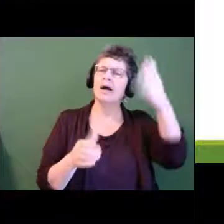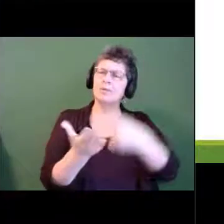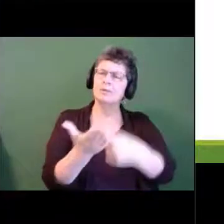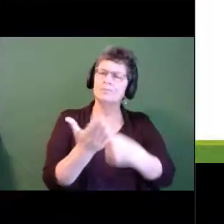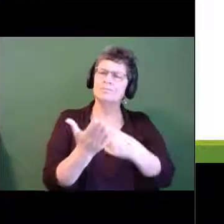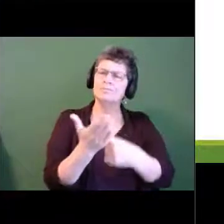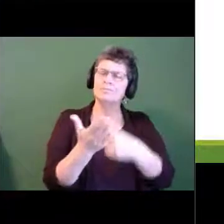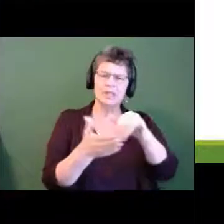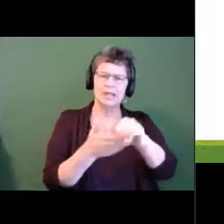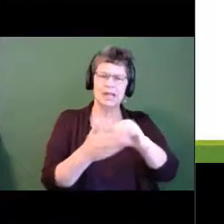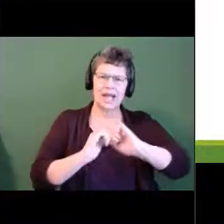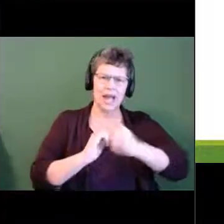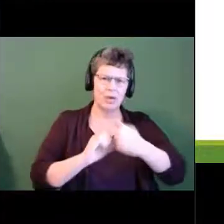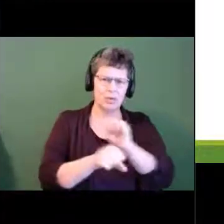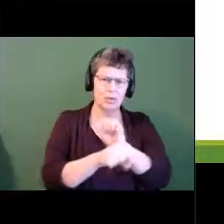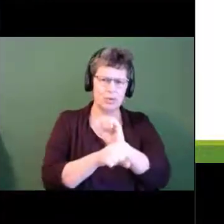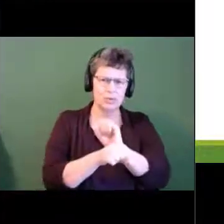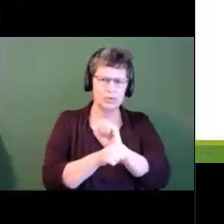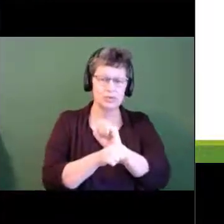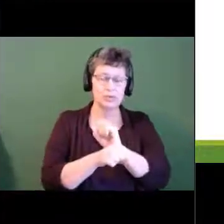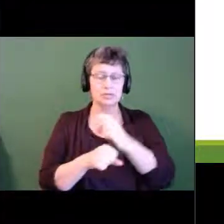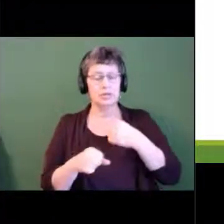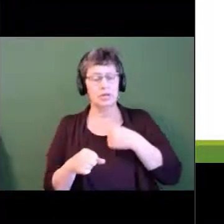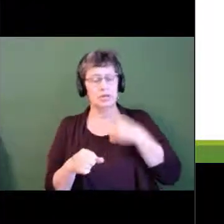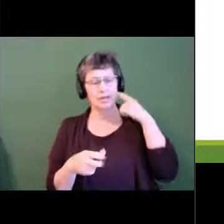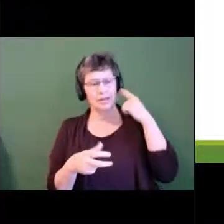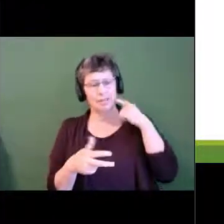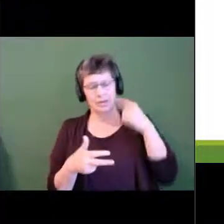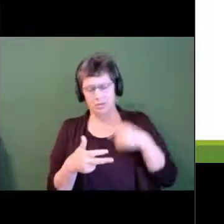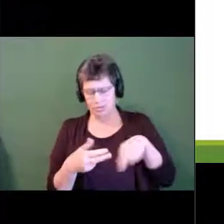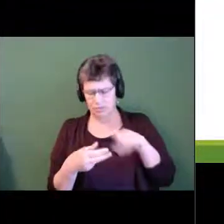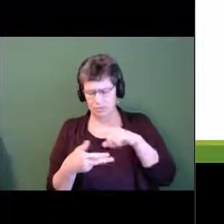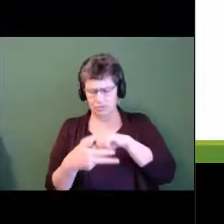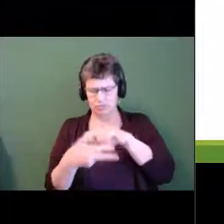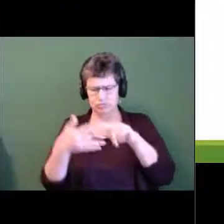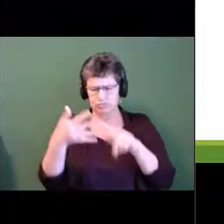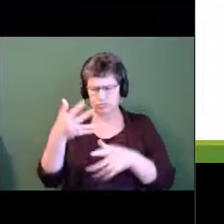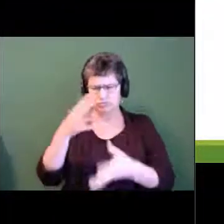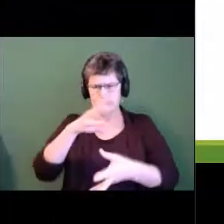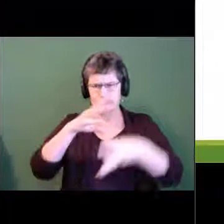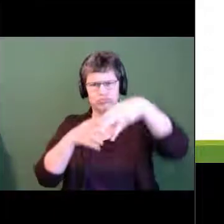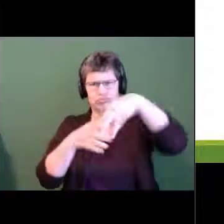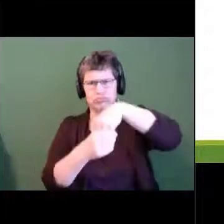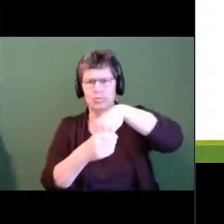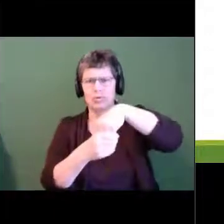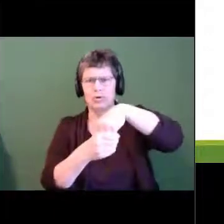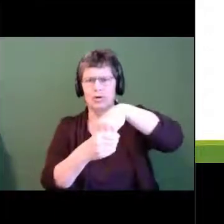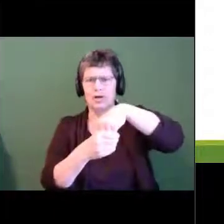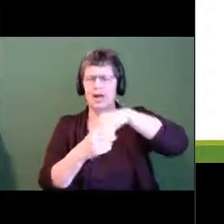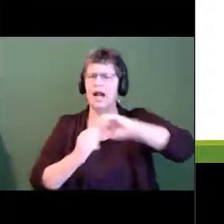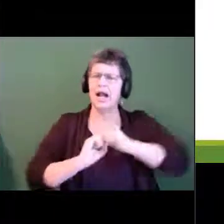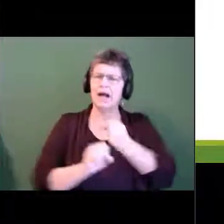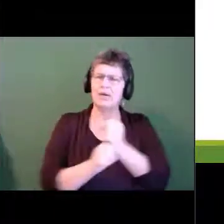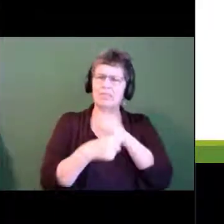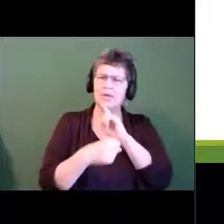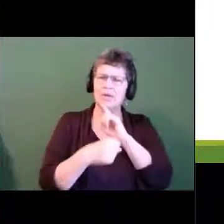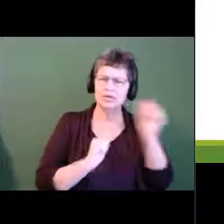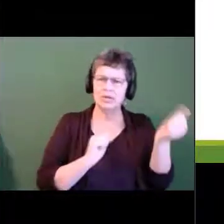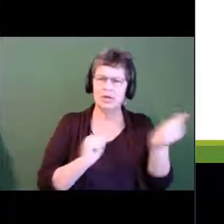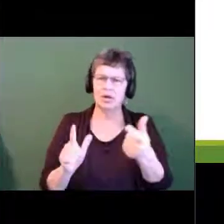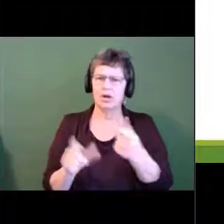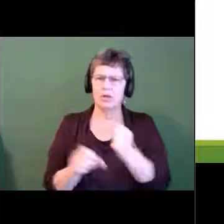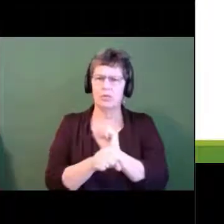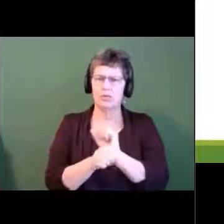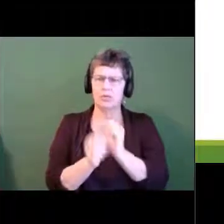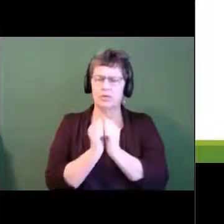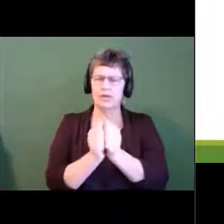the multifactorial aspect of things and how so many aspects of what might socially isolate a person are